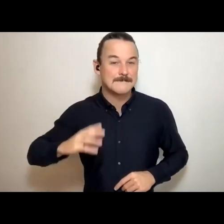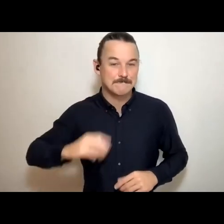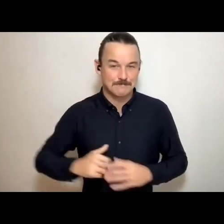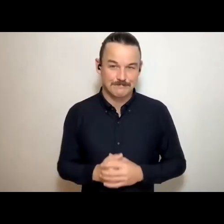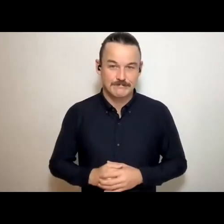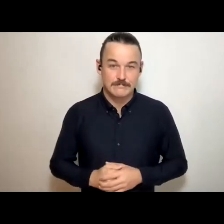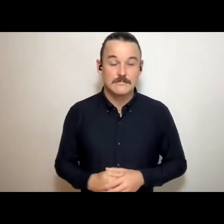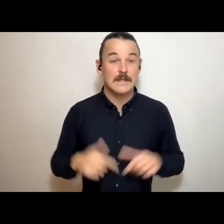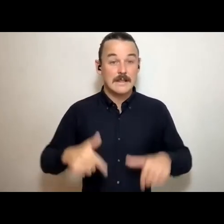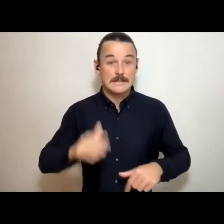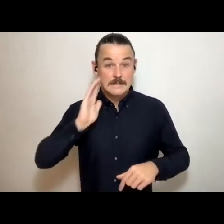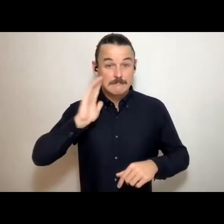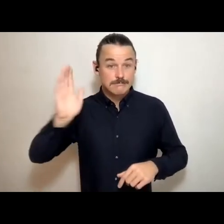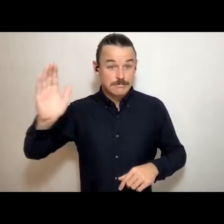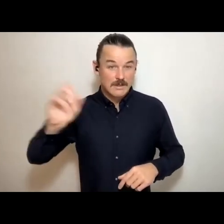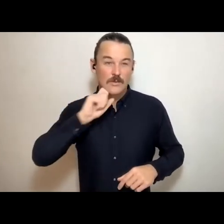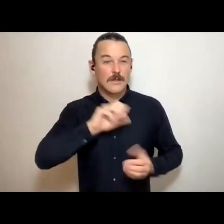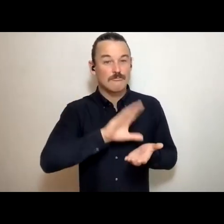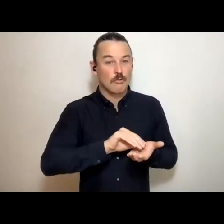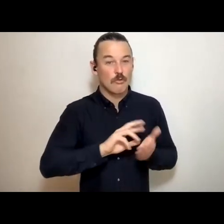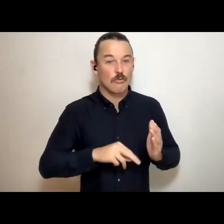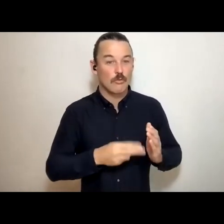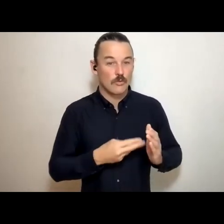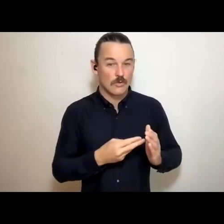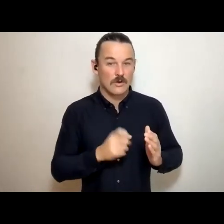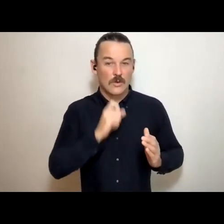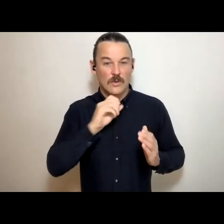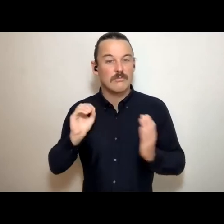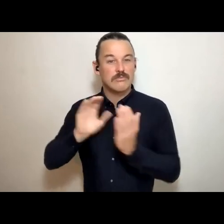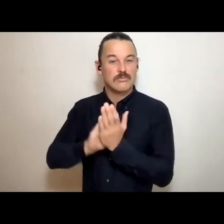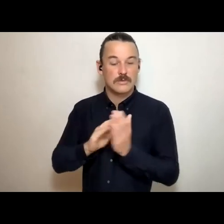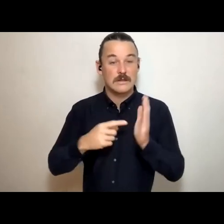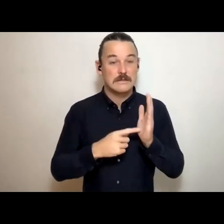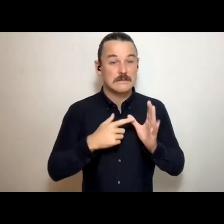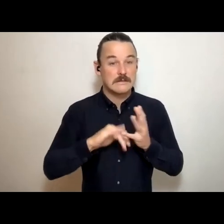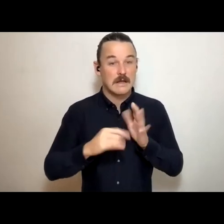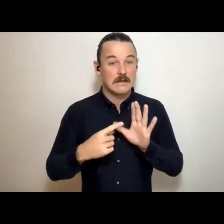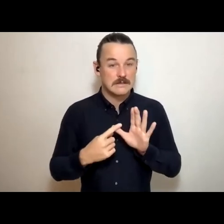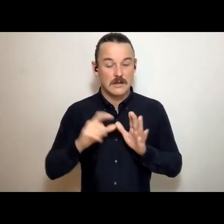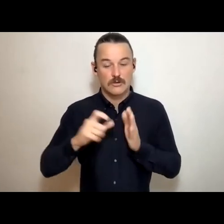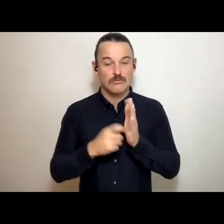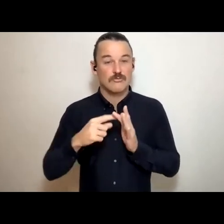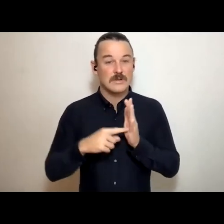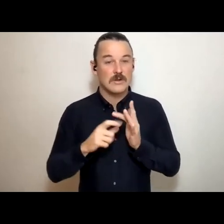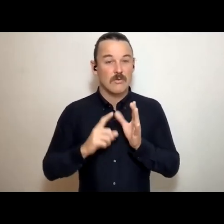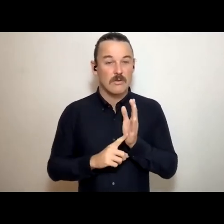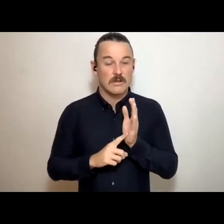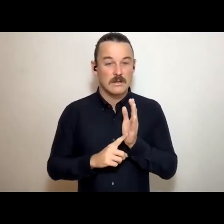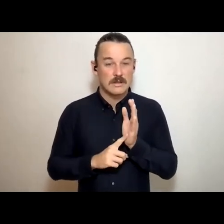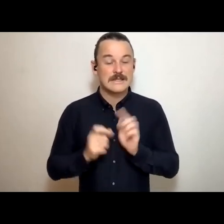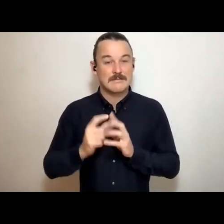this discussion will also be recorded and placed on the TASA Critical Disability Studies YouTube